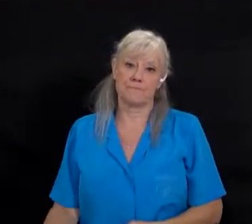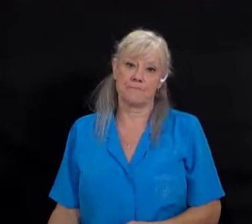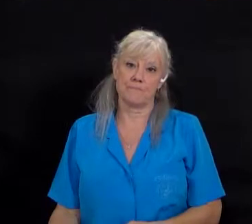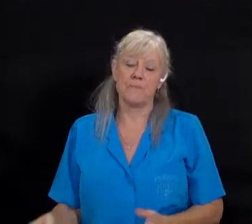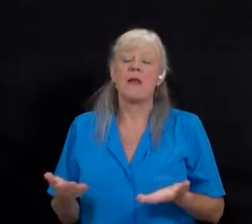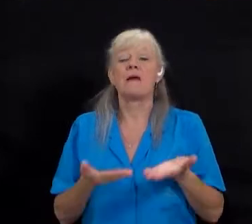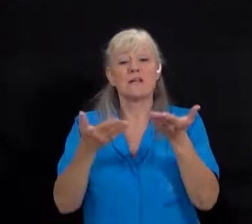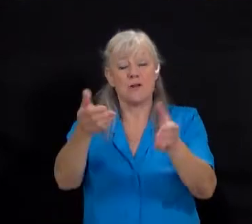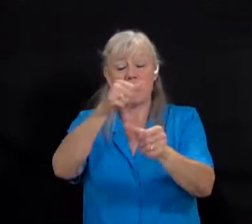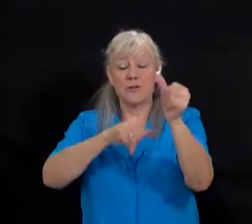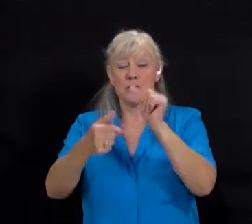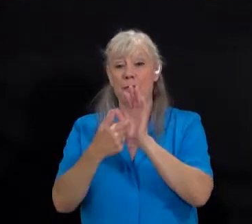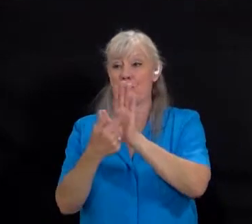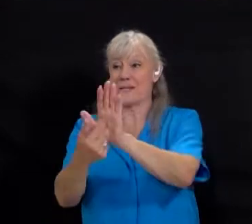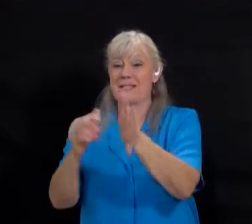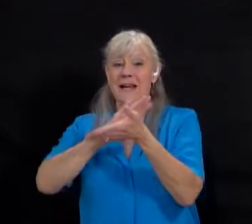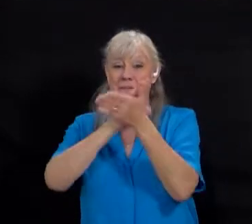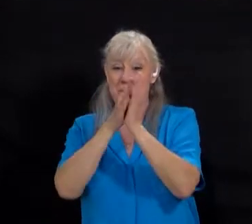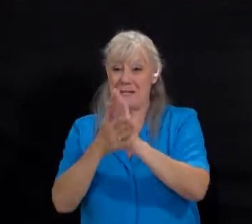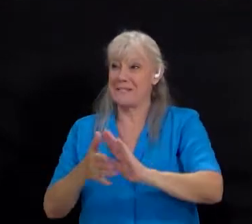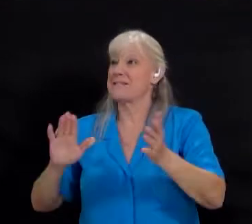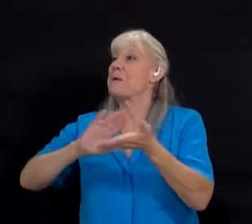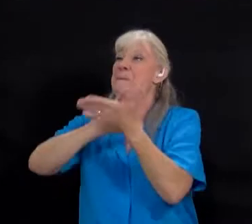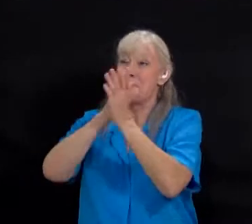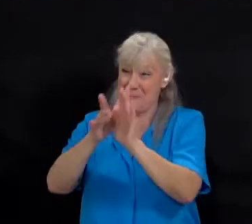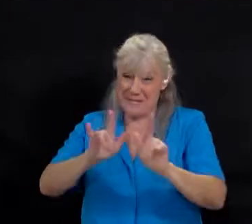Let us offer each other the sign of peace.